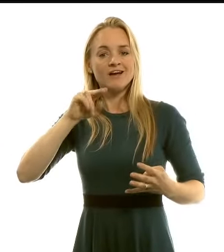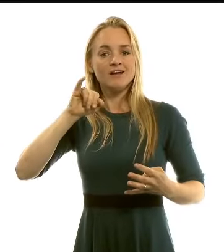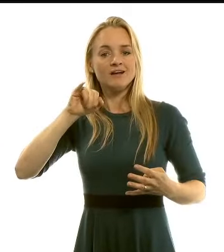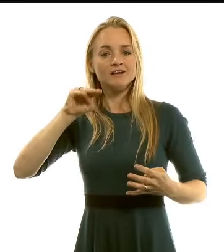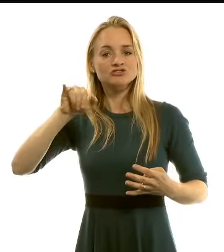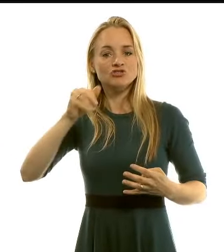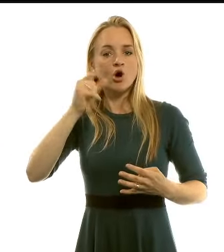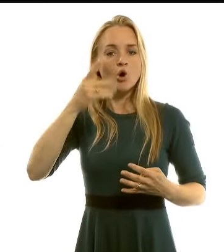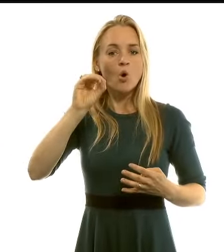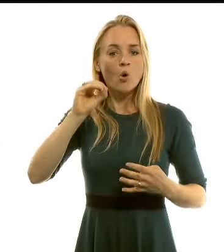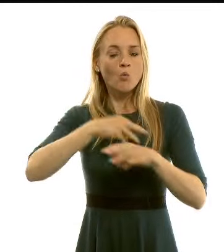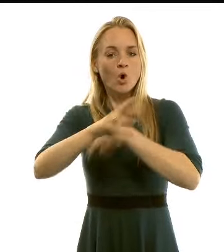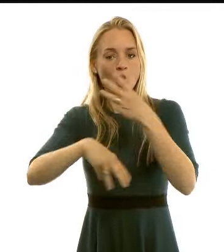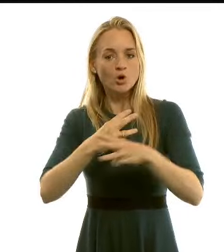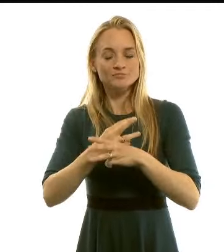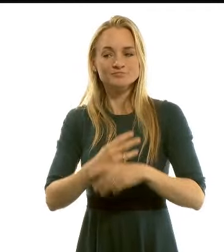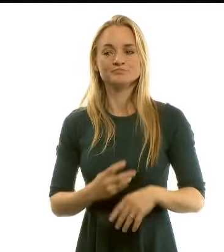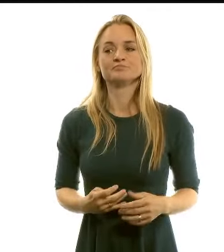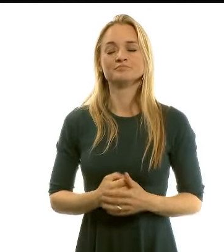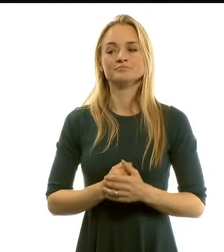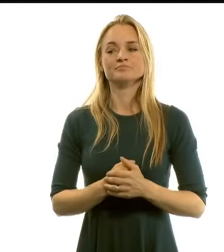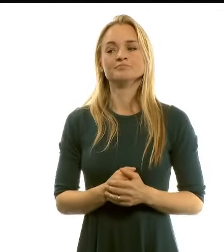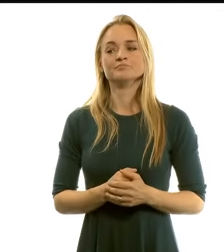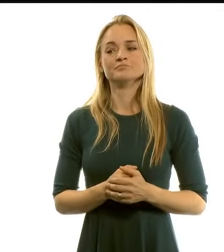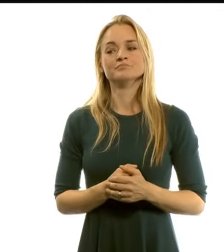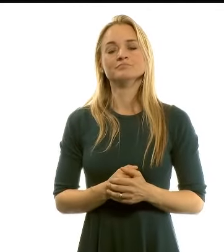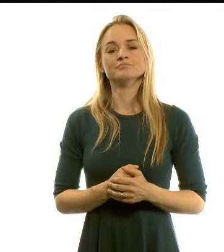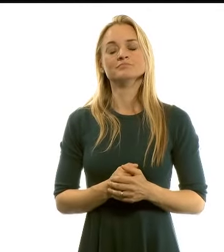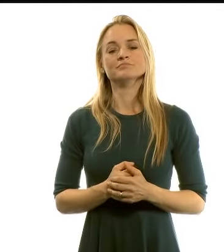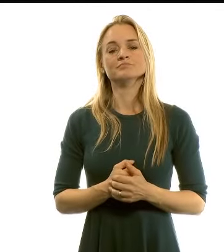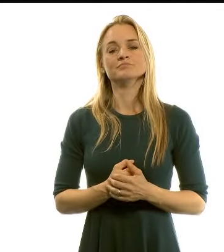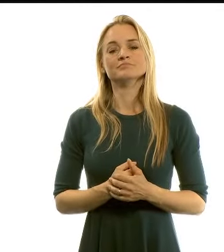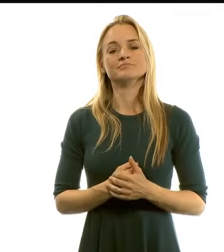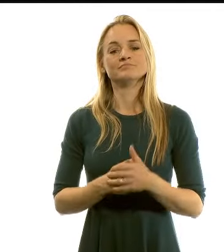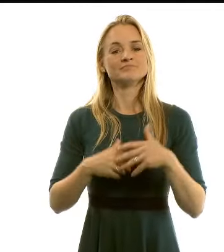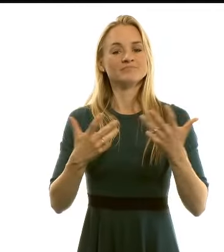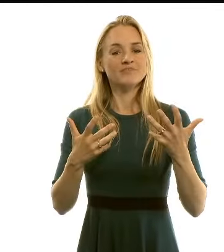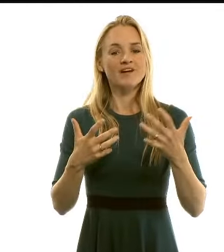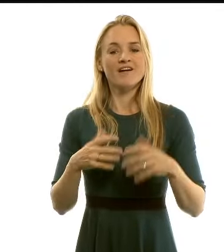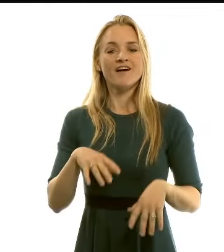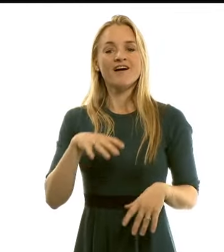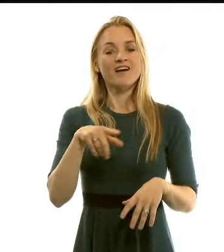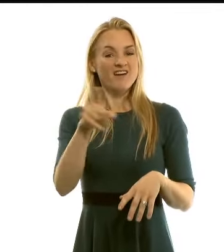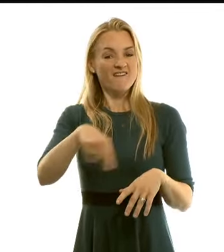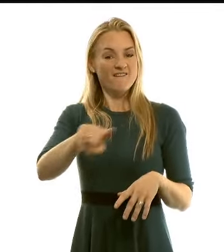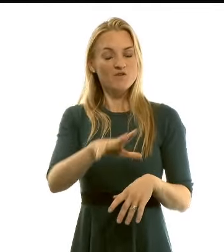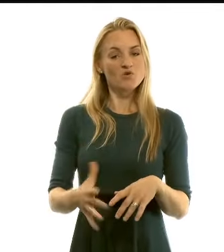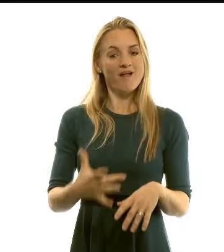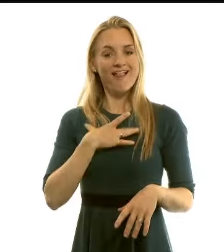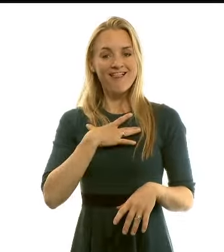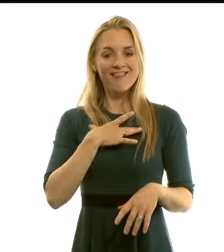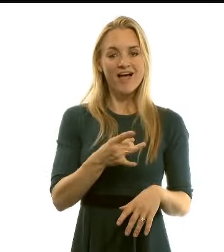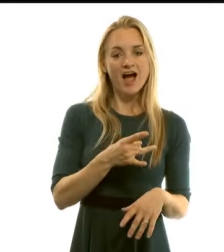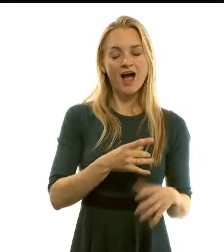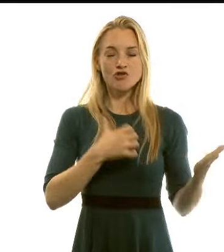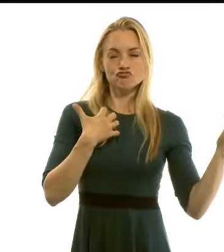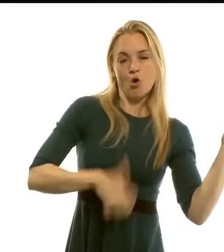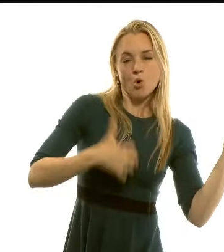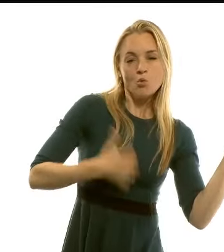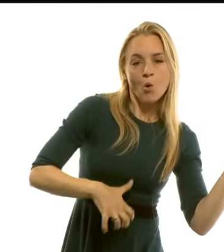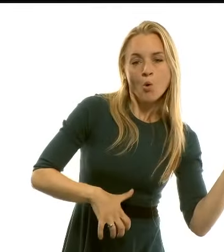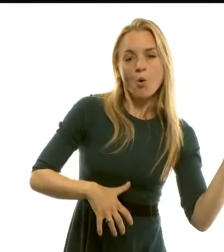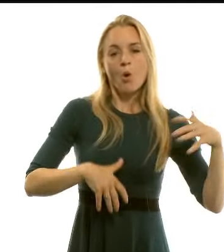And finally, fans of rock and roll or body parts, or even both, expect your excitement levels not to